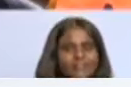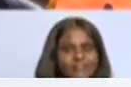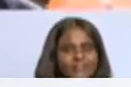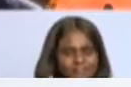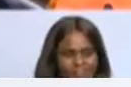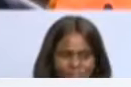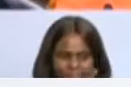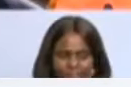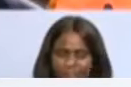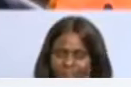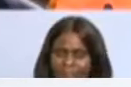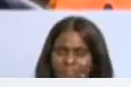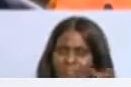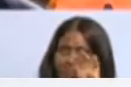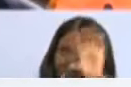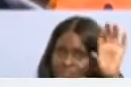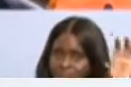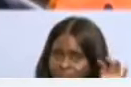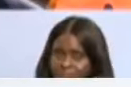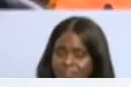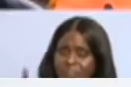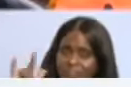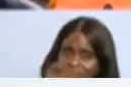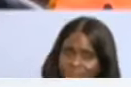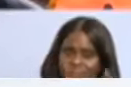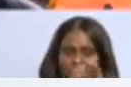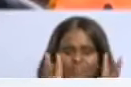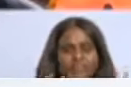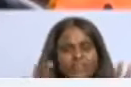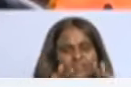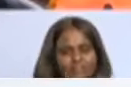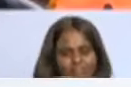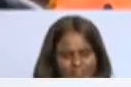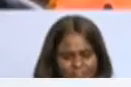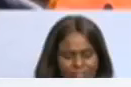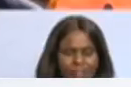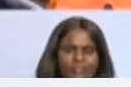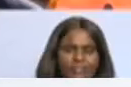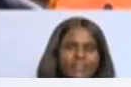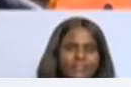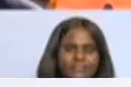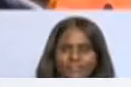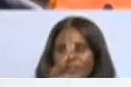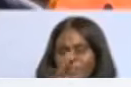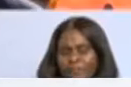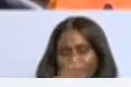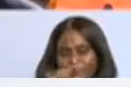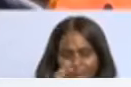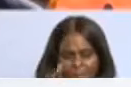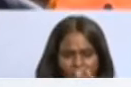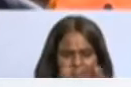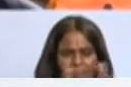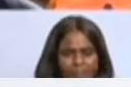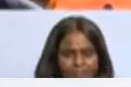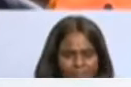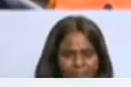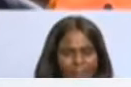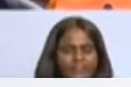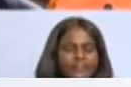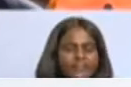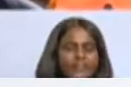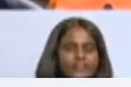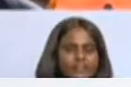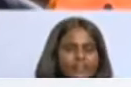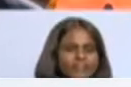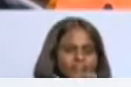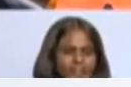regard to provincial airports, equally important, we are glad, Madam Speaker, very glad to report that